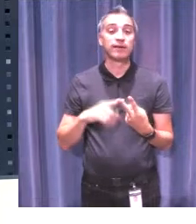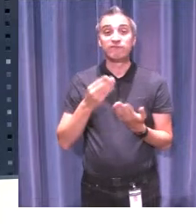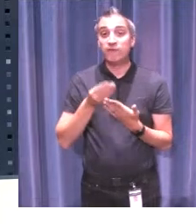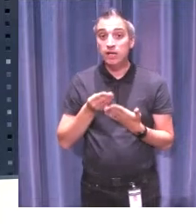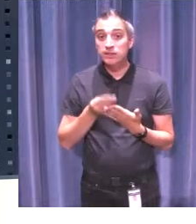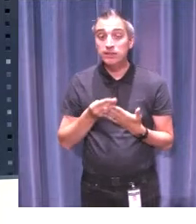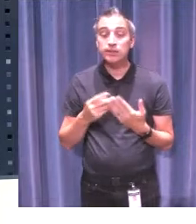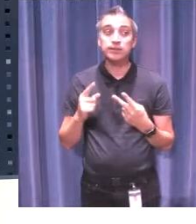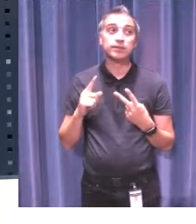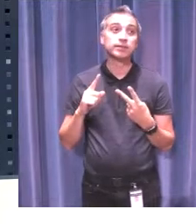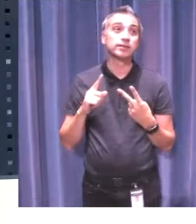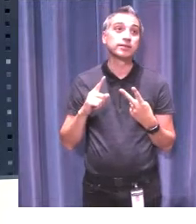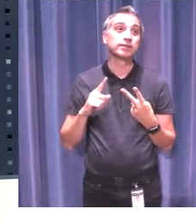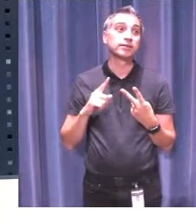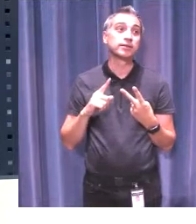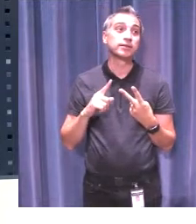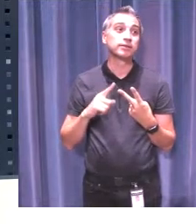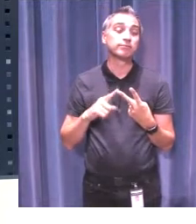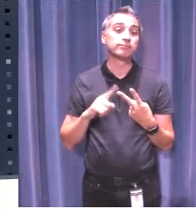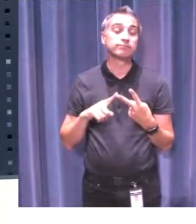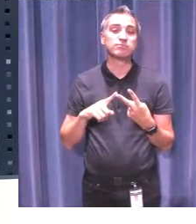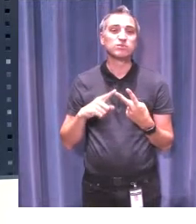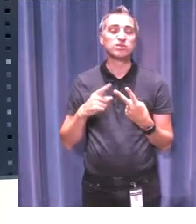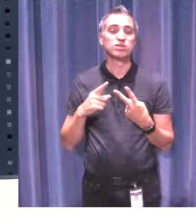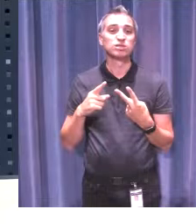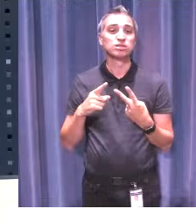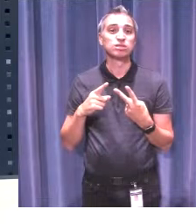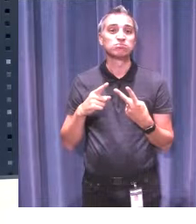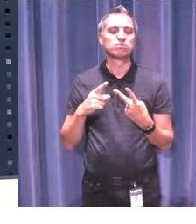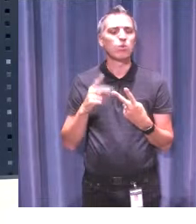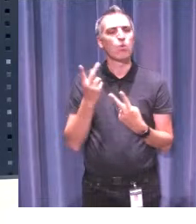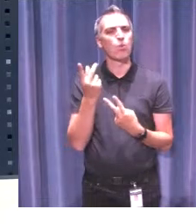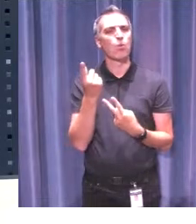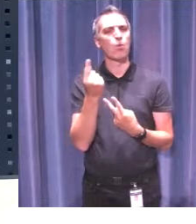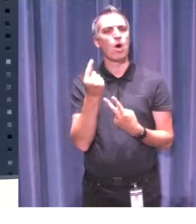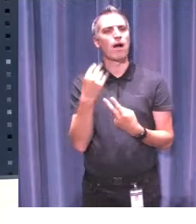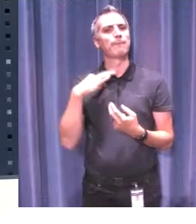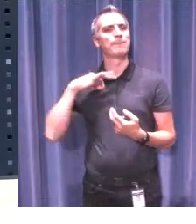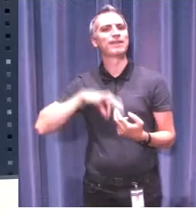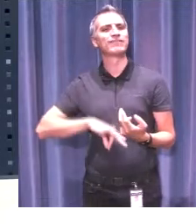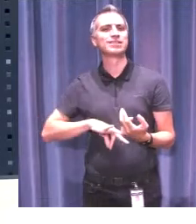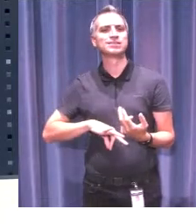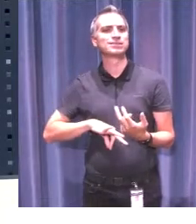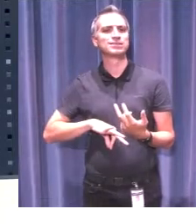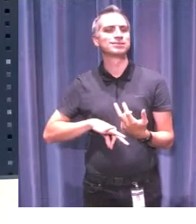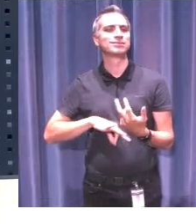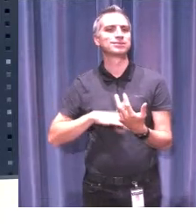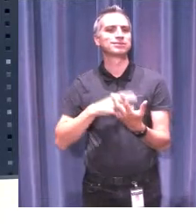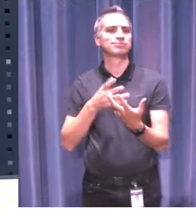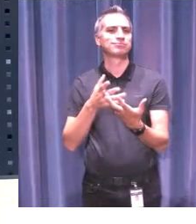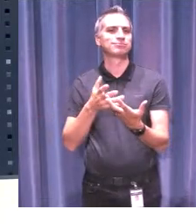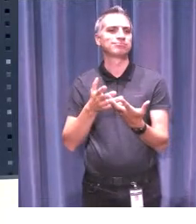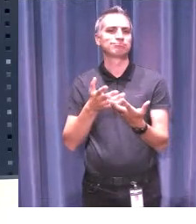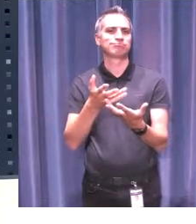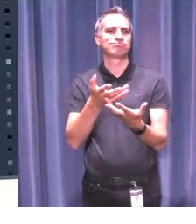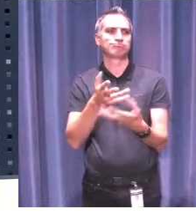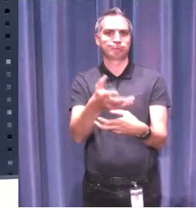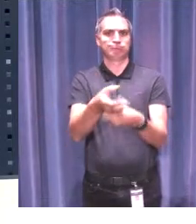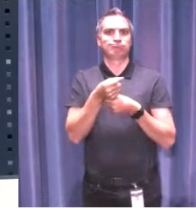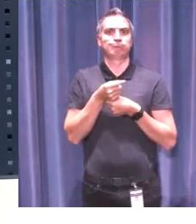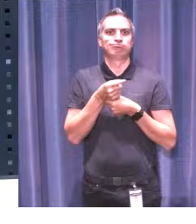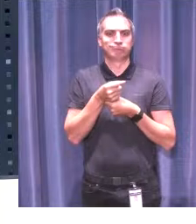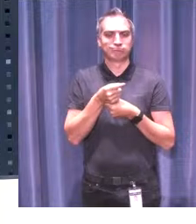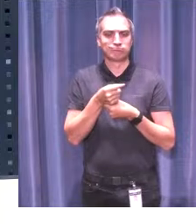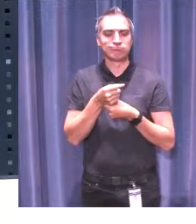funding, peer funding. What are the benefits that are going to be derived from that? And